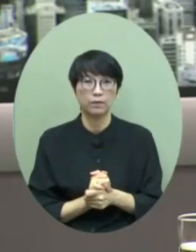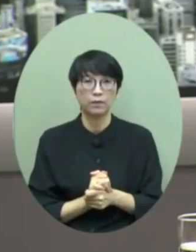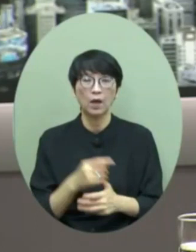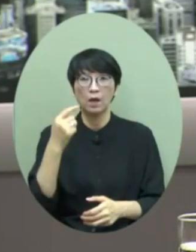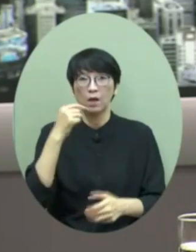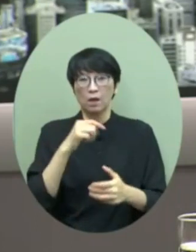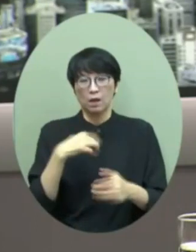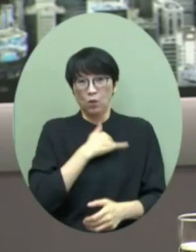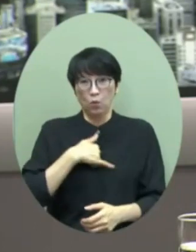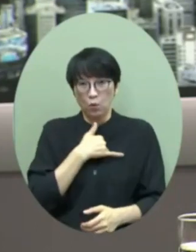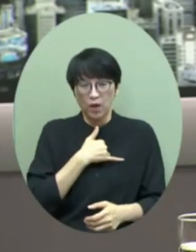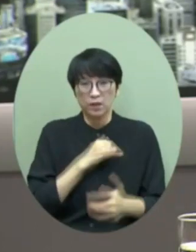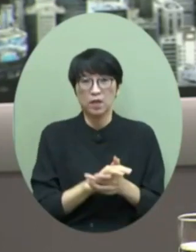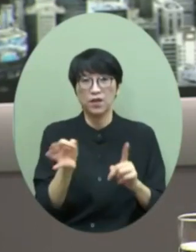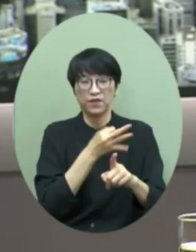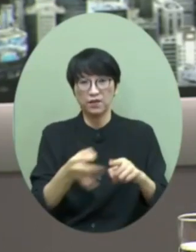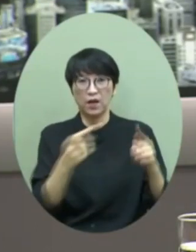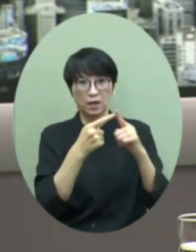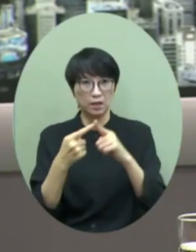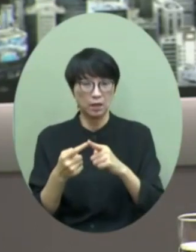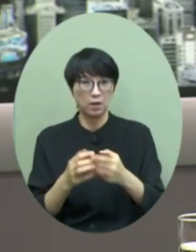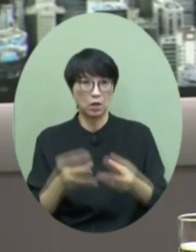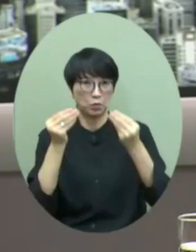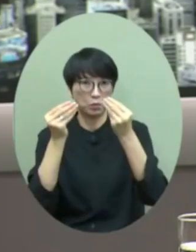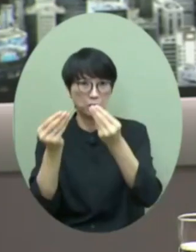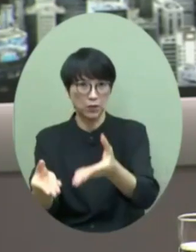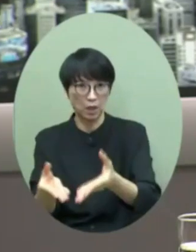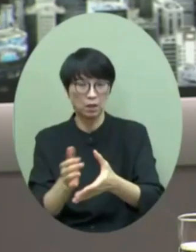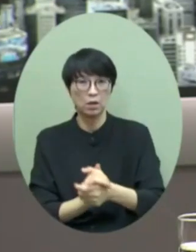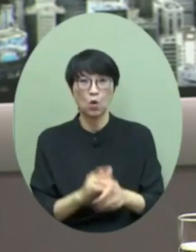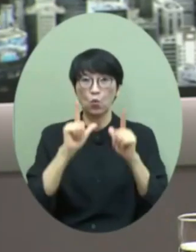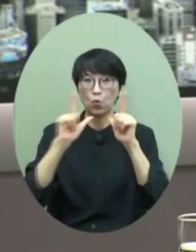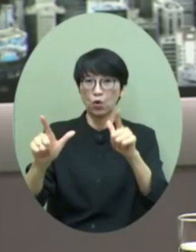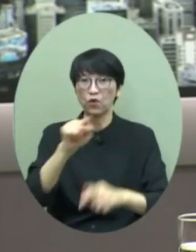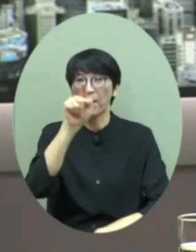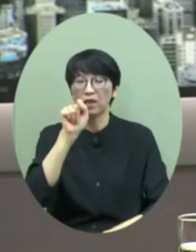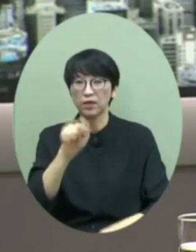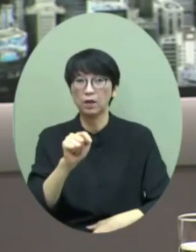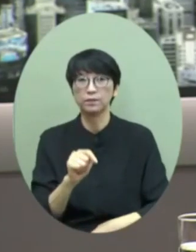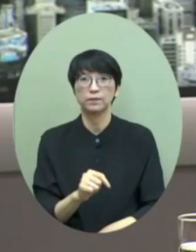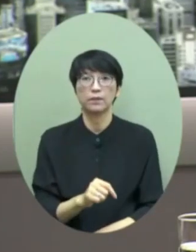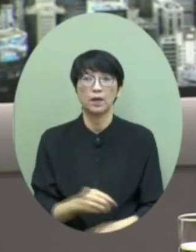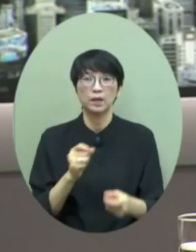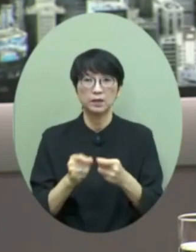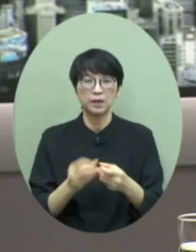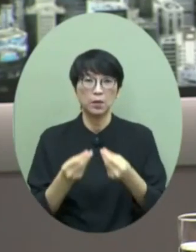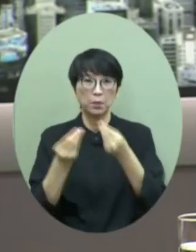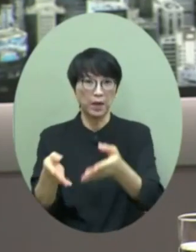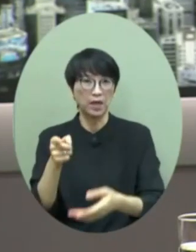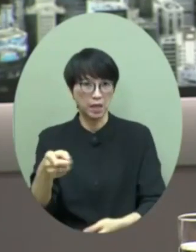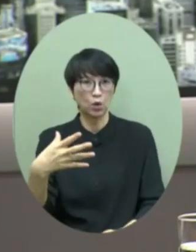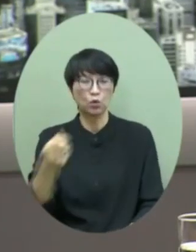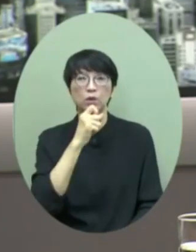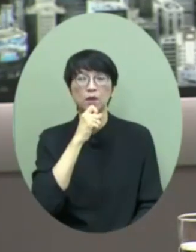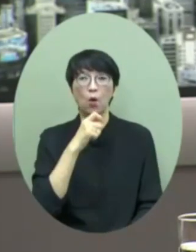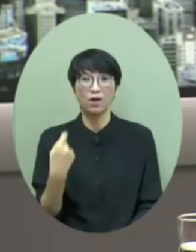Crime Ordinance. And then we could ask suspects to furnish information or